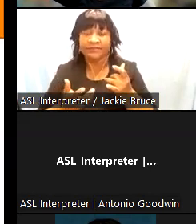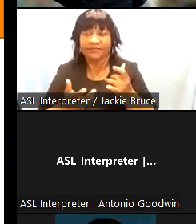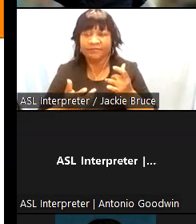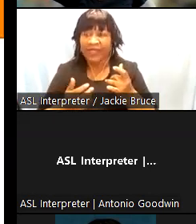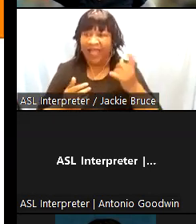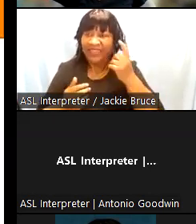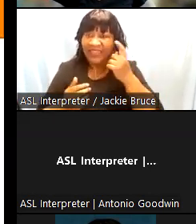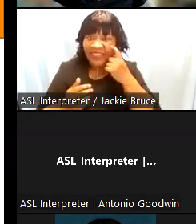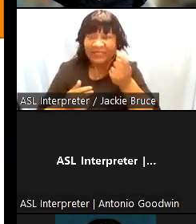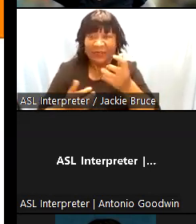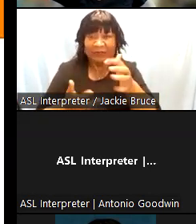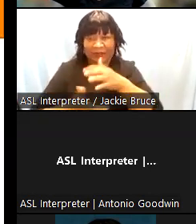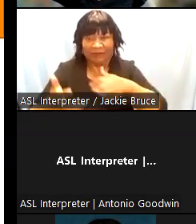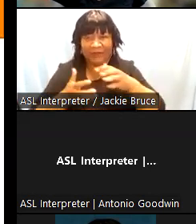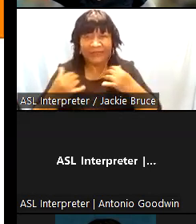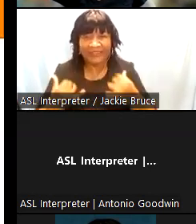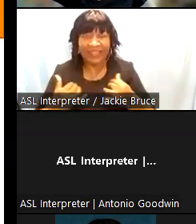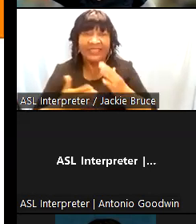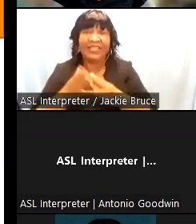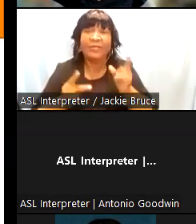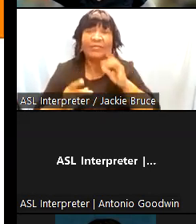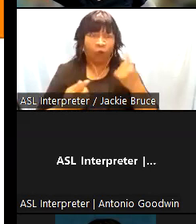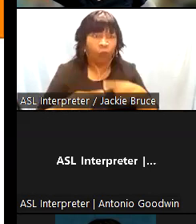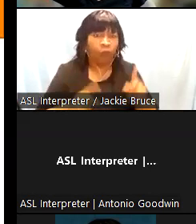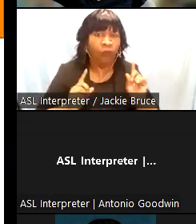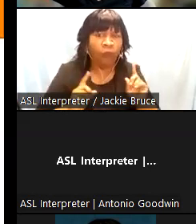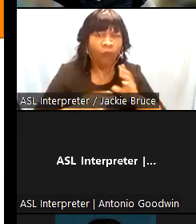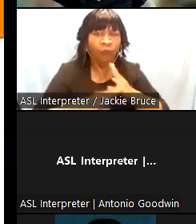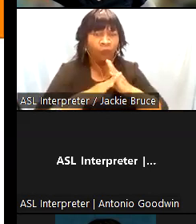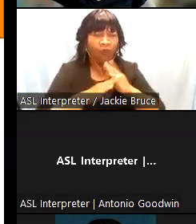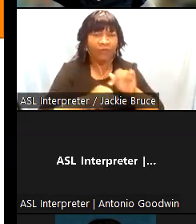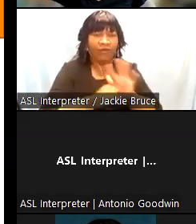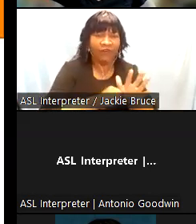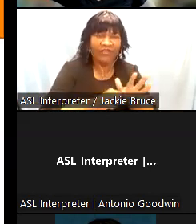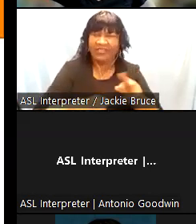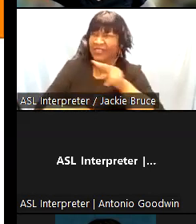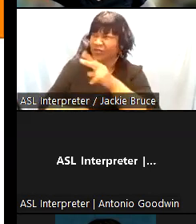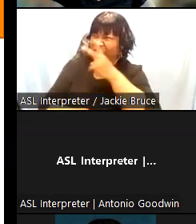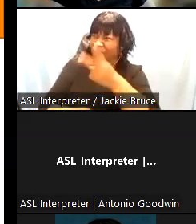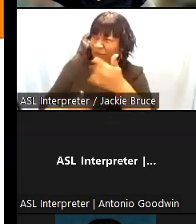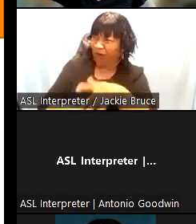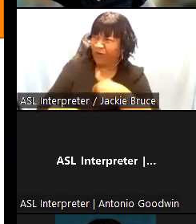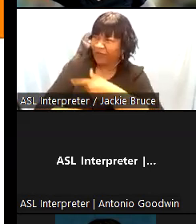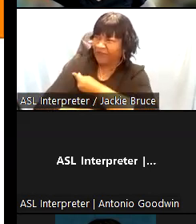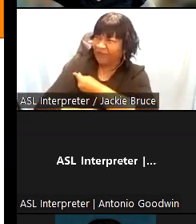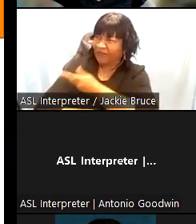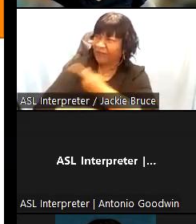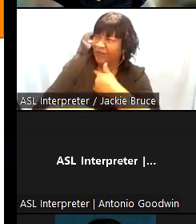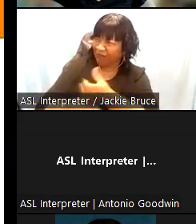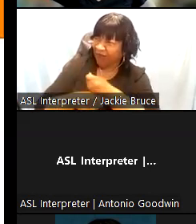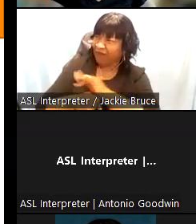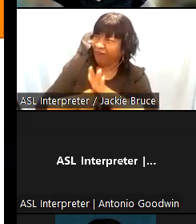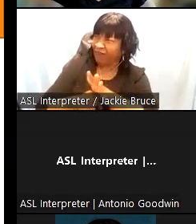I think it's really confusing. We say they're effective, and then people see people who are vaccinated and boosted getting COVID, but they think they don't